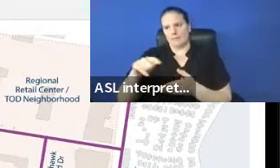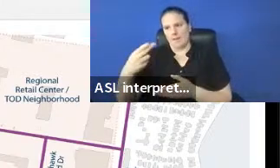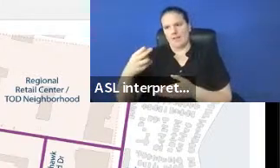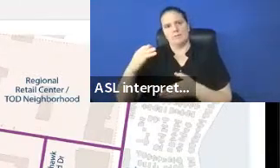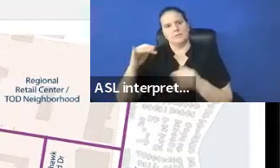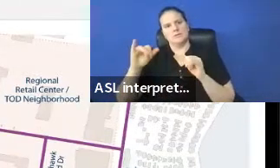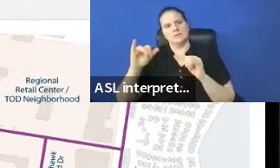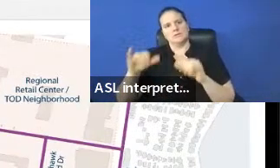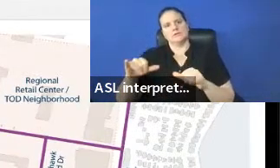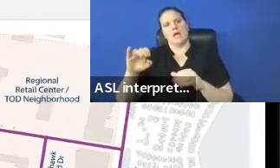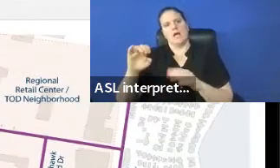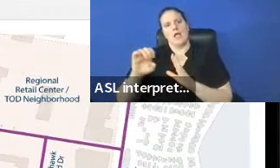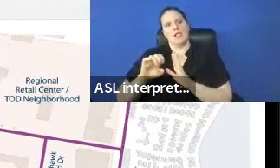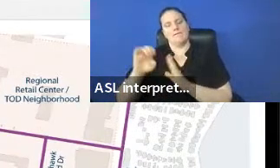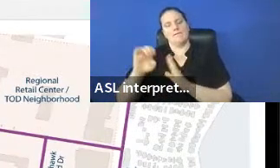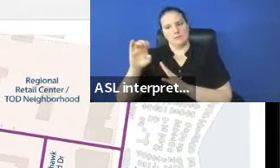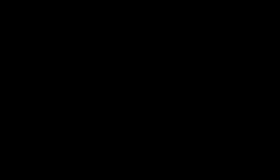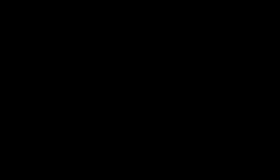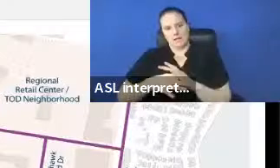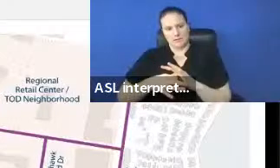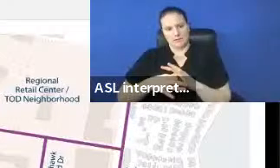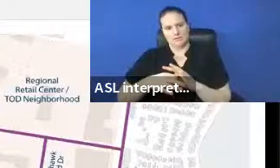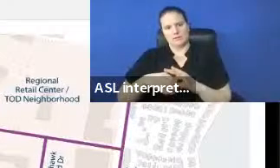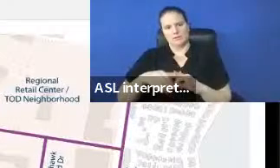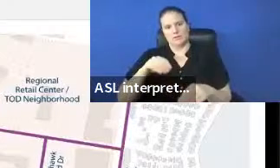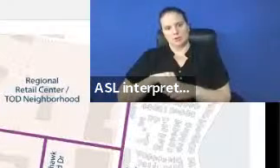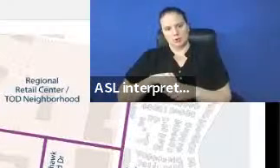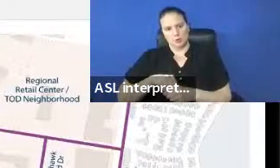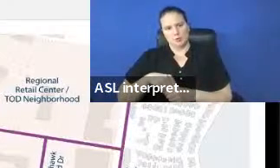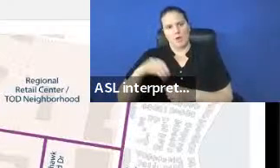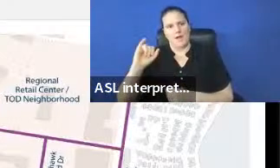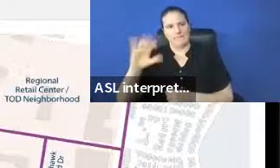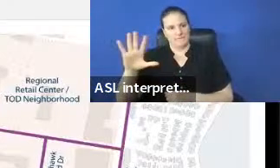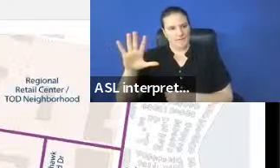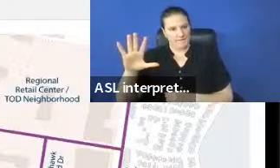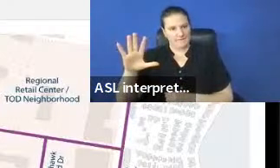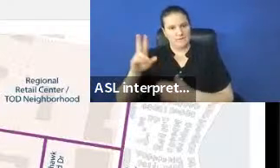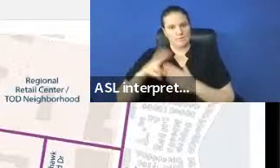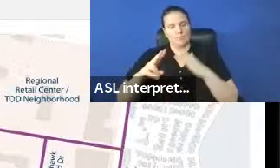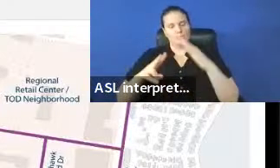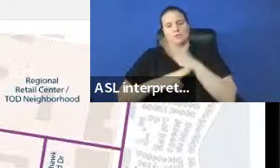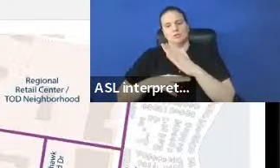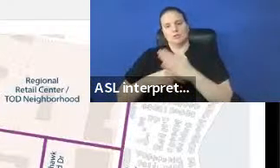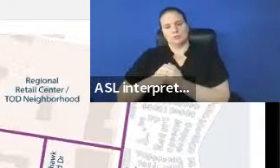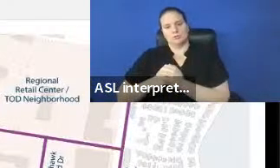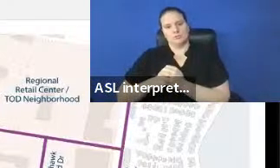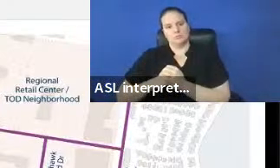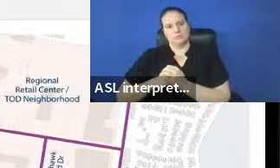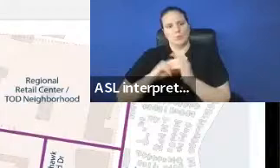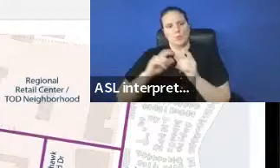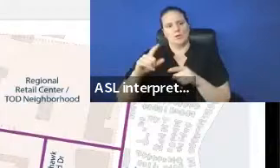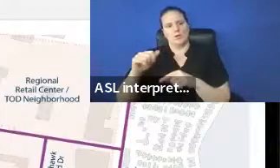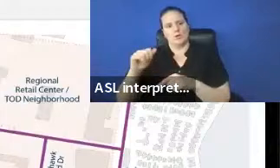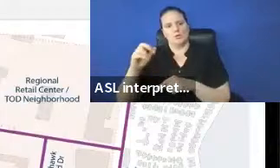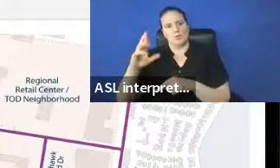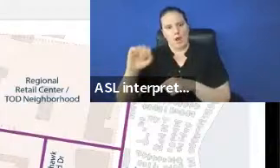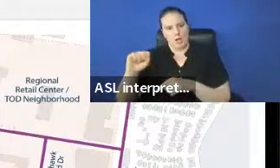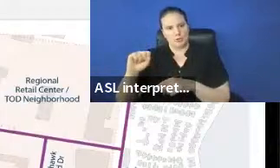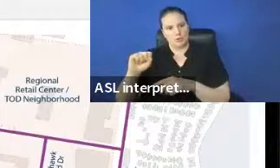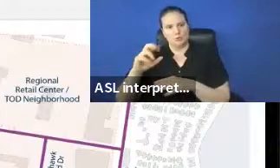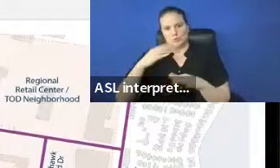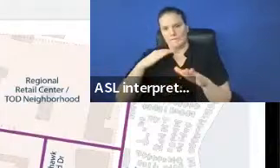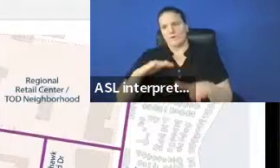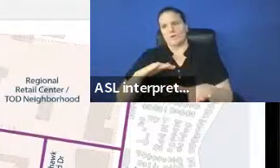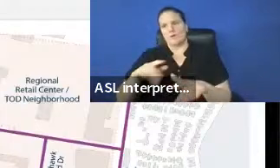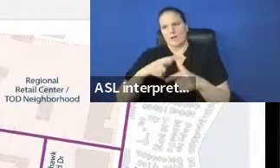elevated and then connect into the I-5 bridge going across the river. And then what looks like a